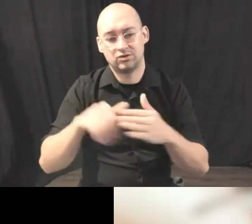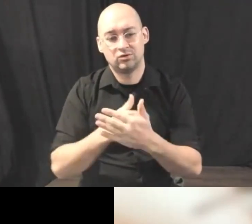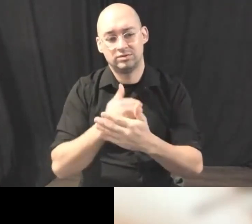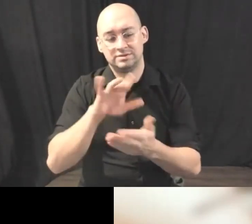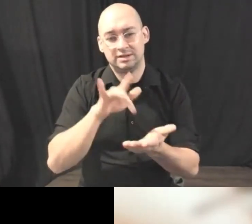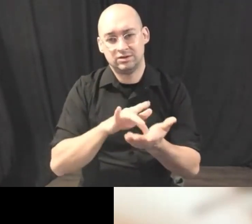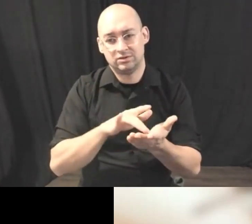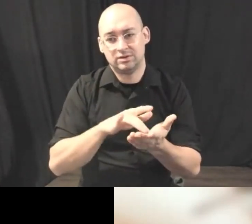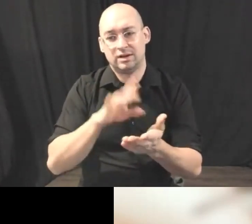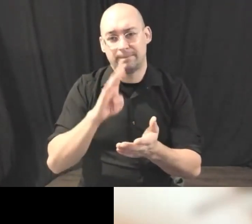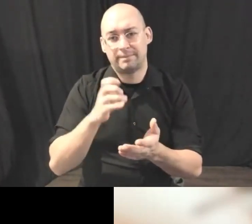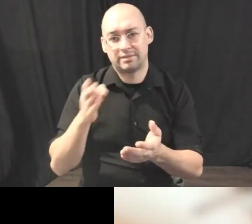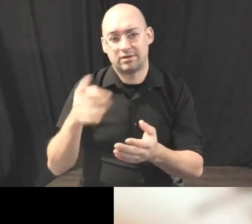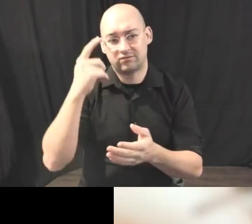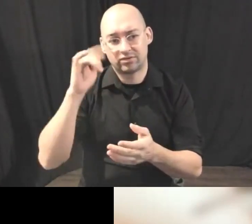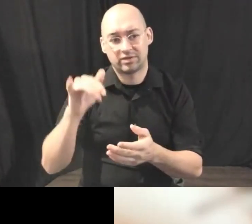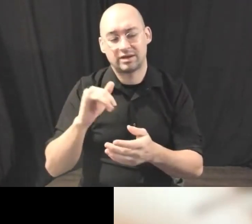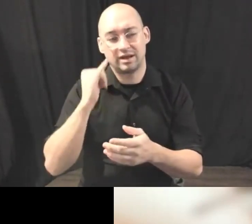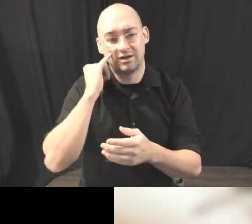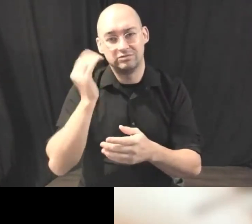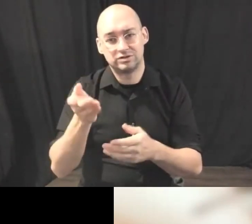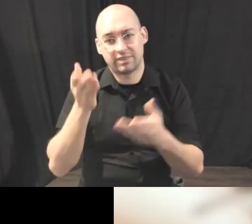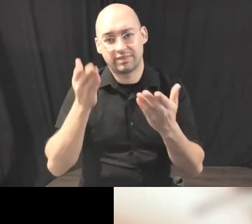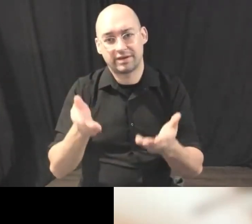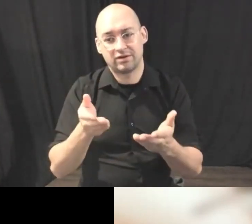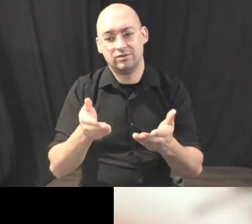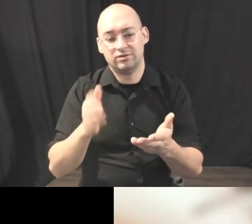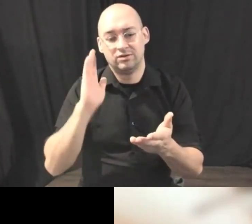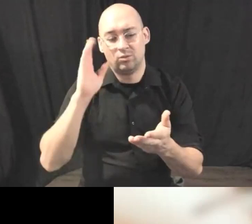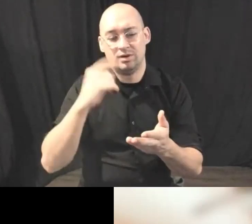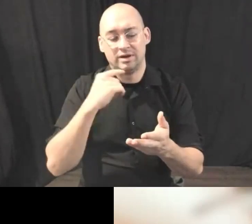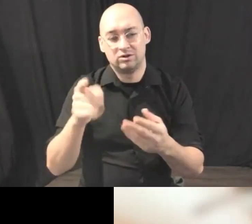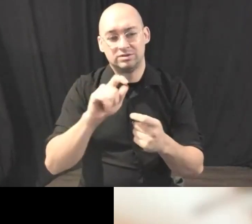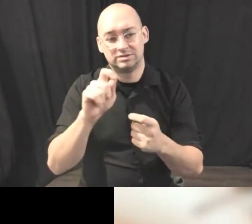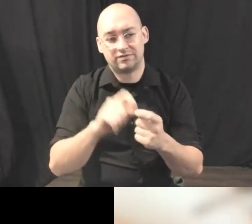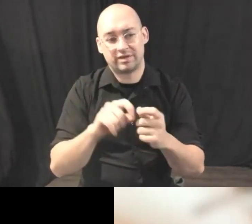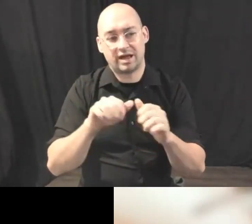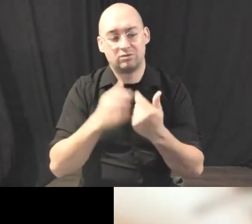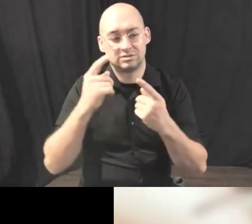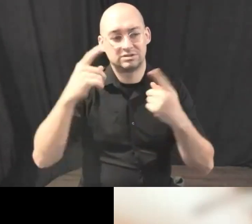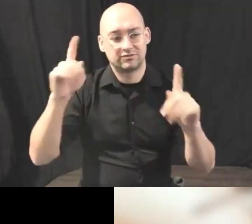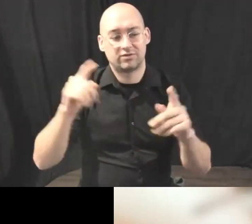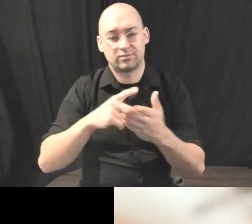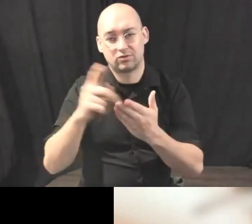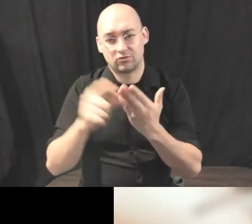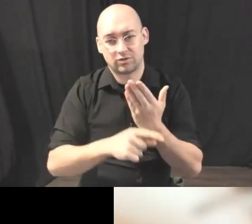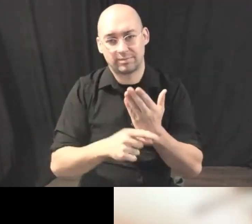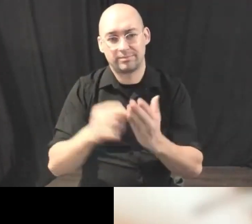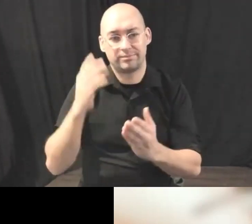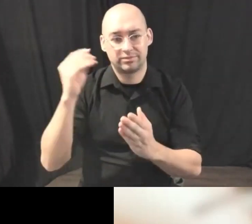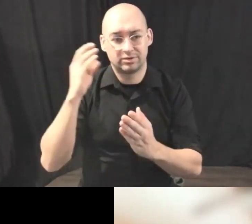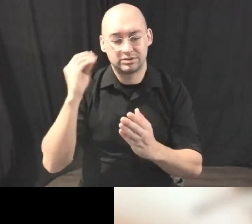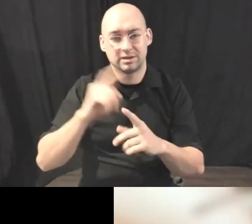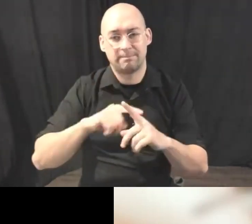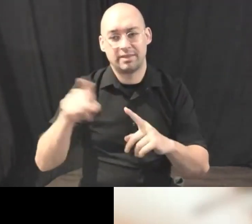for that. But if she were here, she would tell you all the statistics about how successful their program has been. But they are running out of